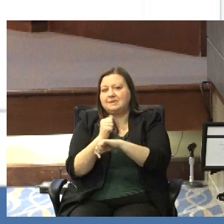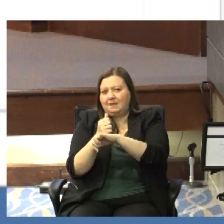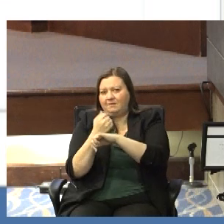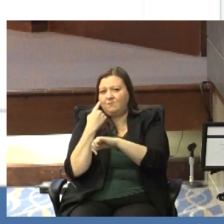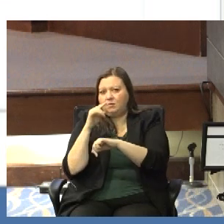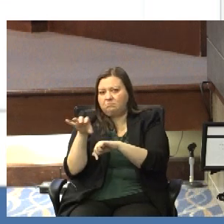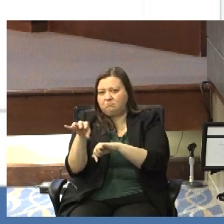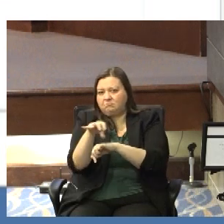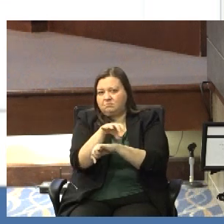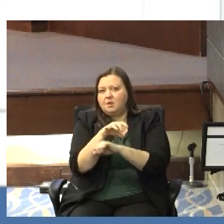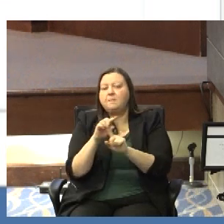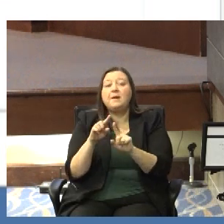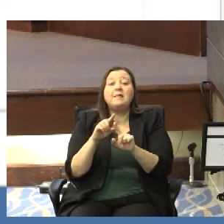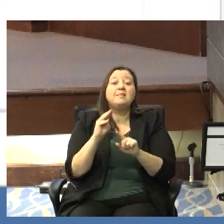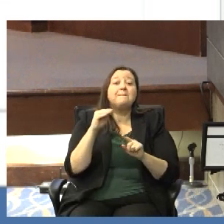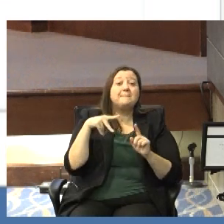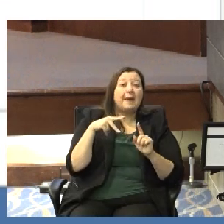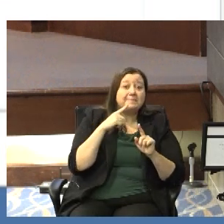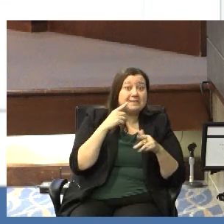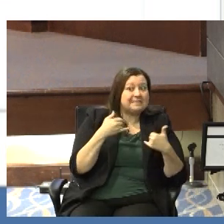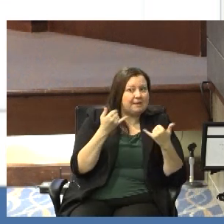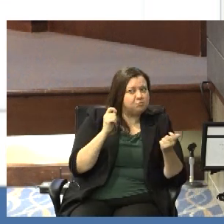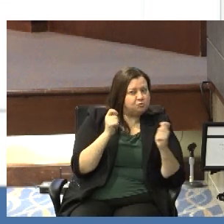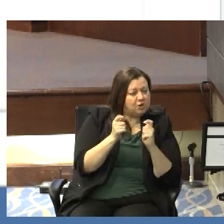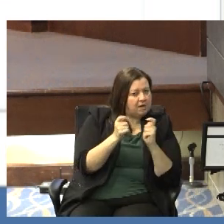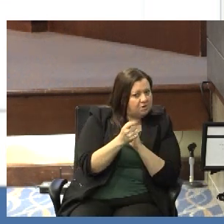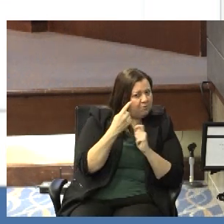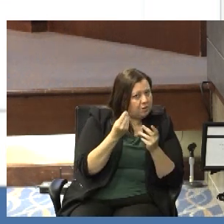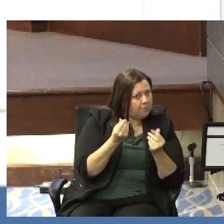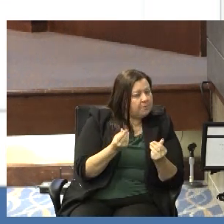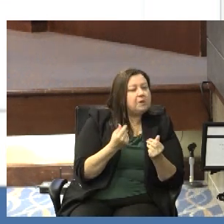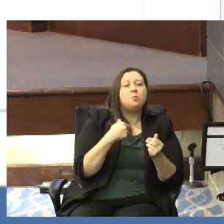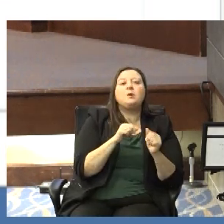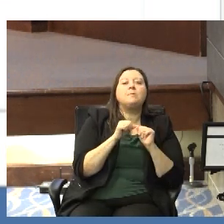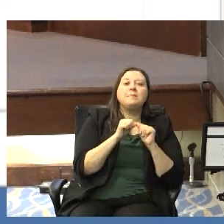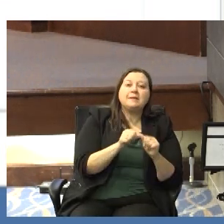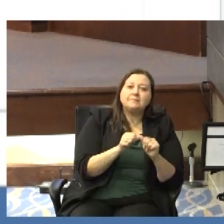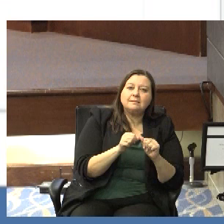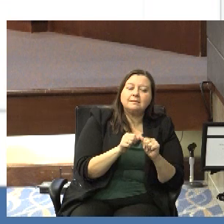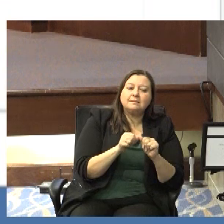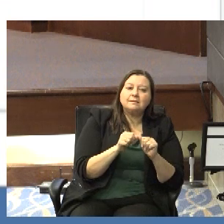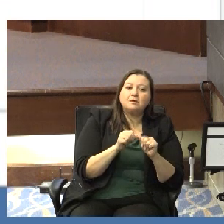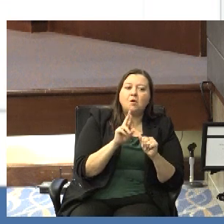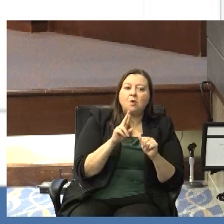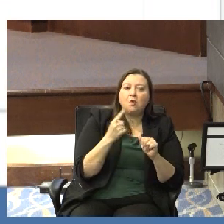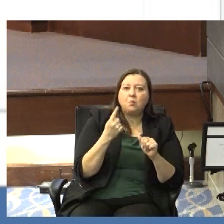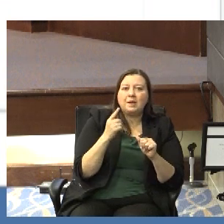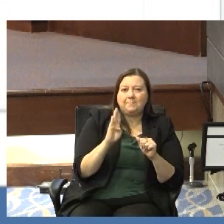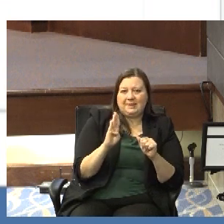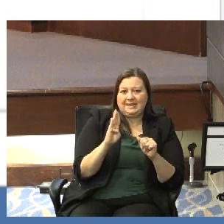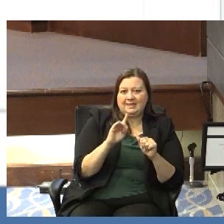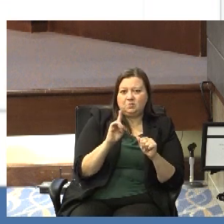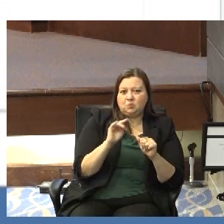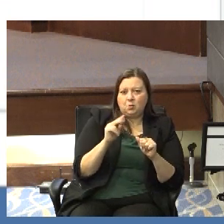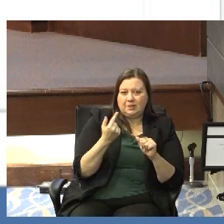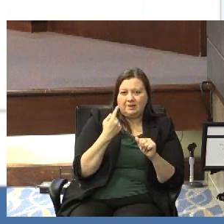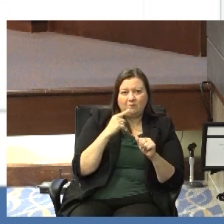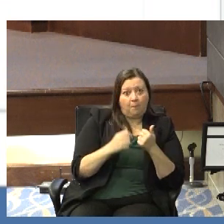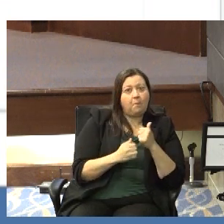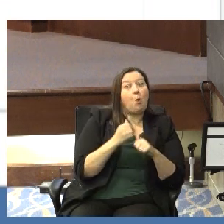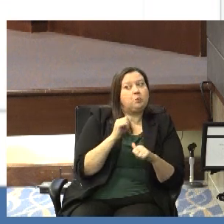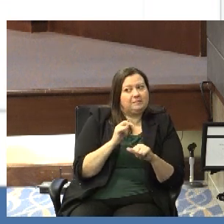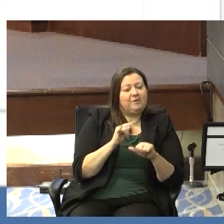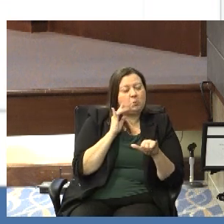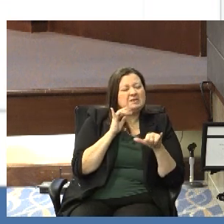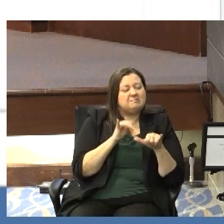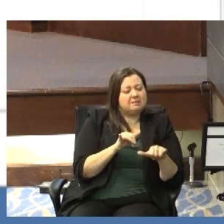shows that what the proposed base zoning be for the property. So we maintain the R1B zoning for the majority of the